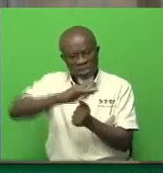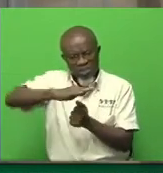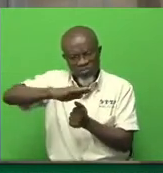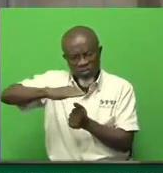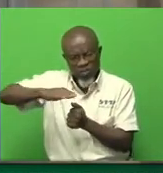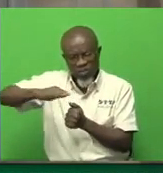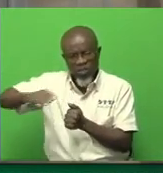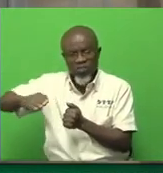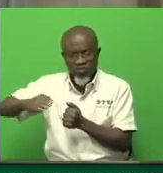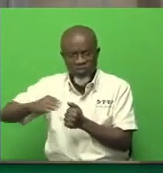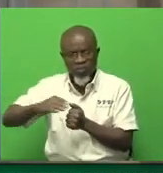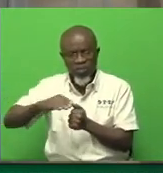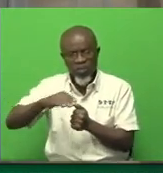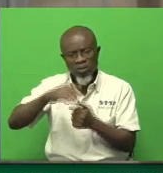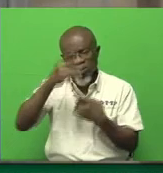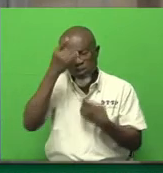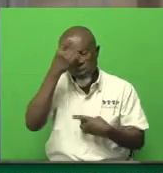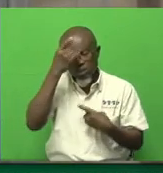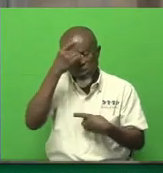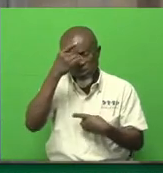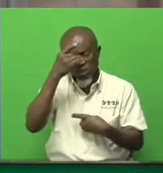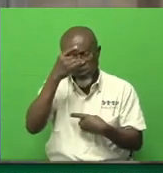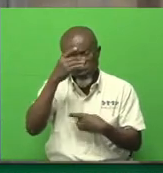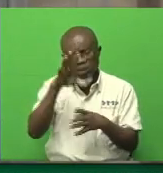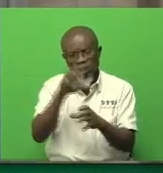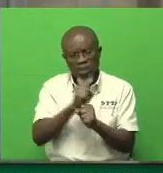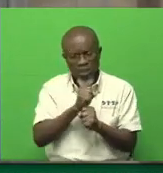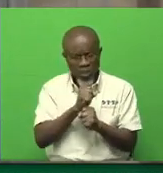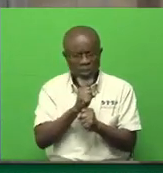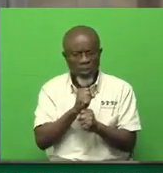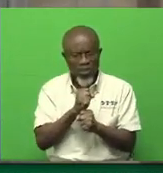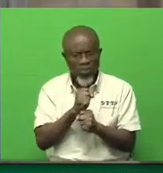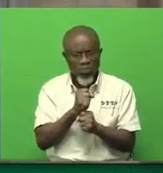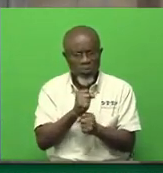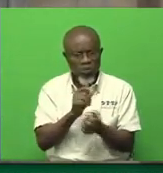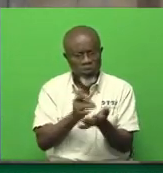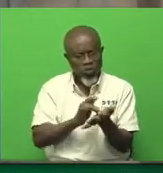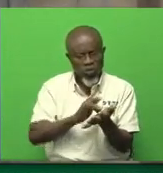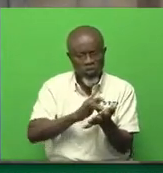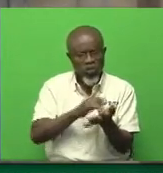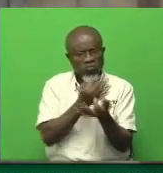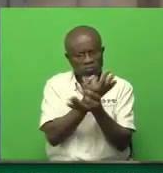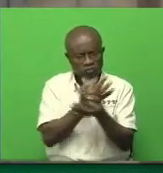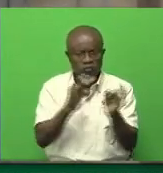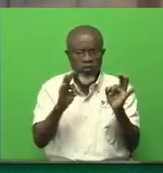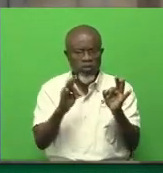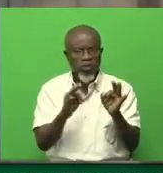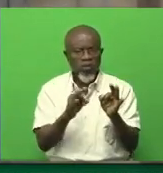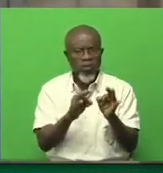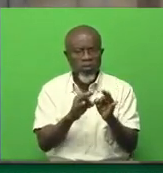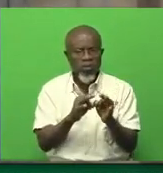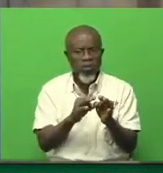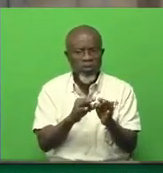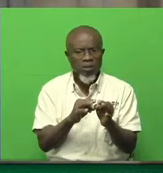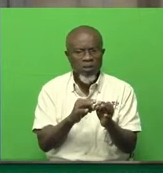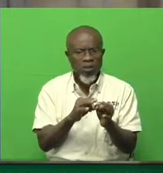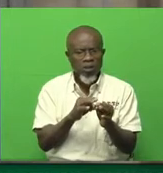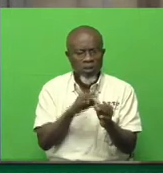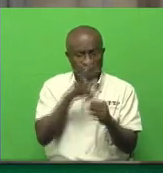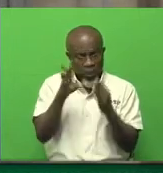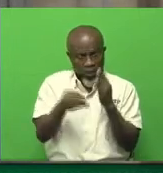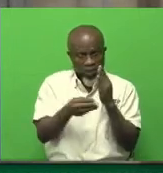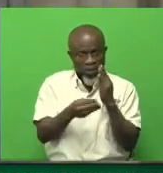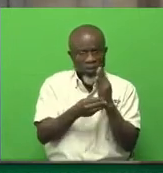costly prescription drugs free of charge and cdap was introduced also as a social support